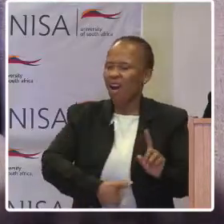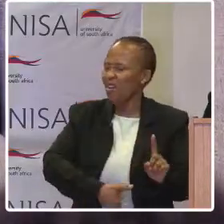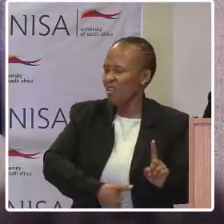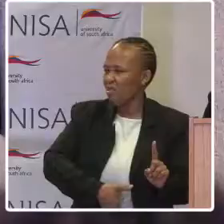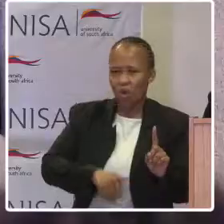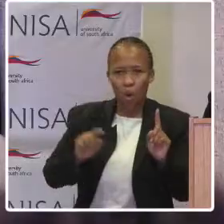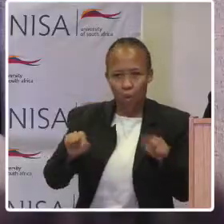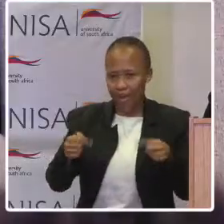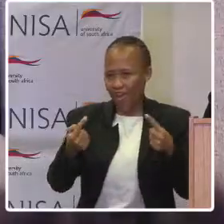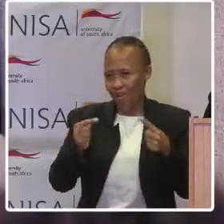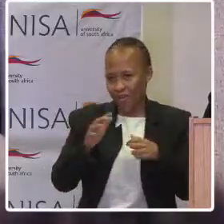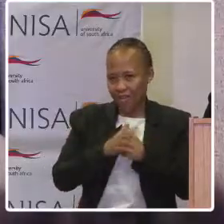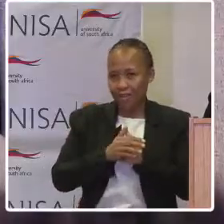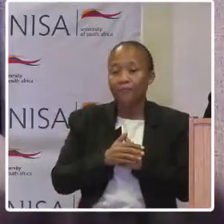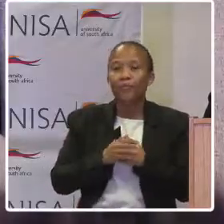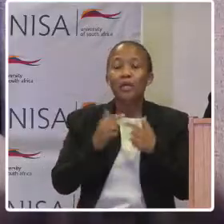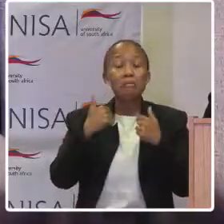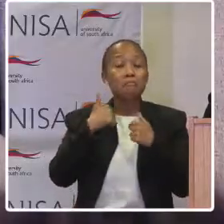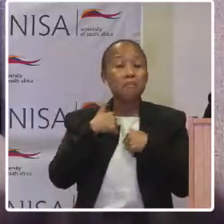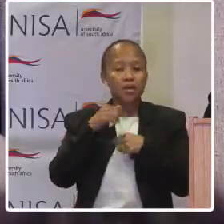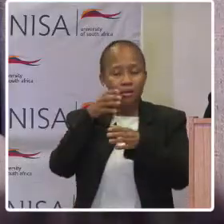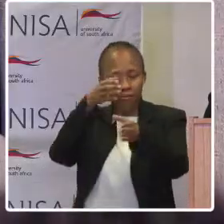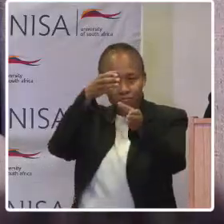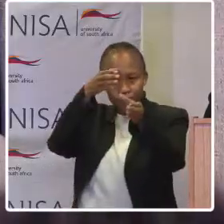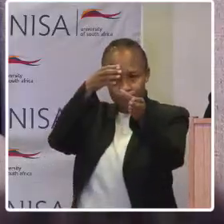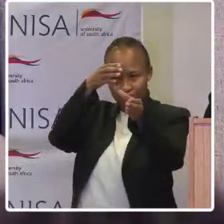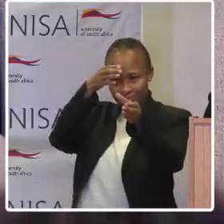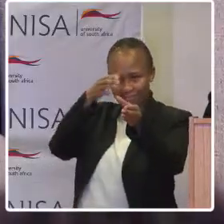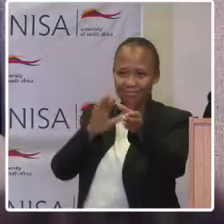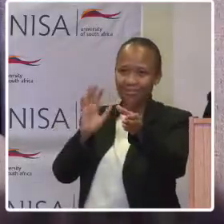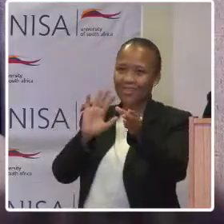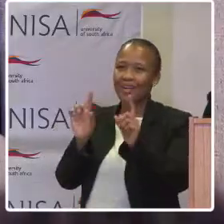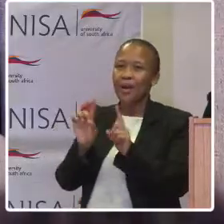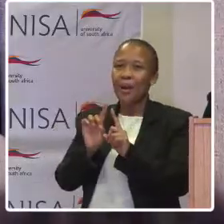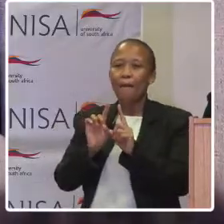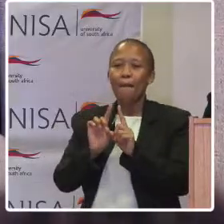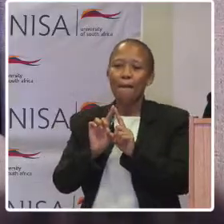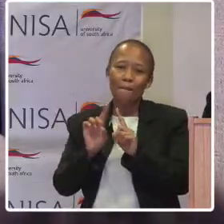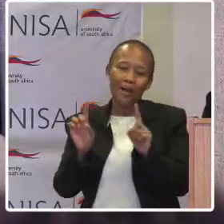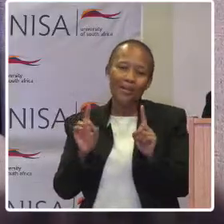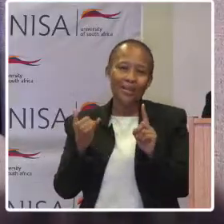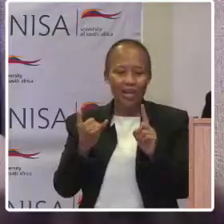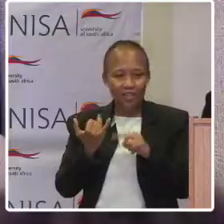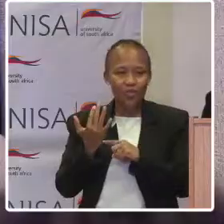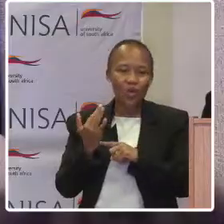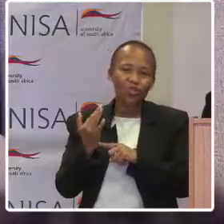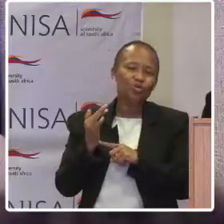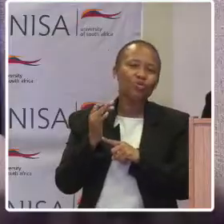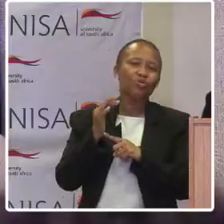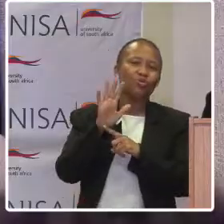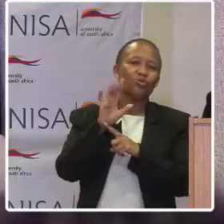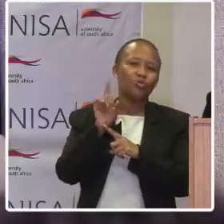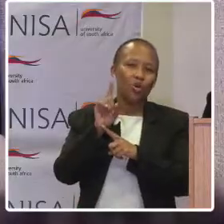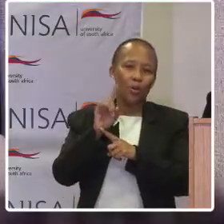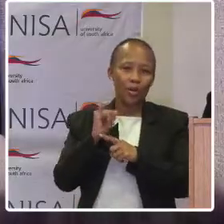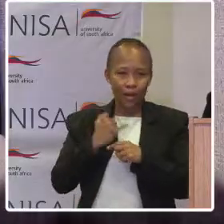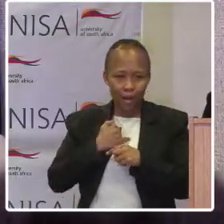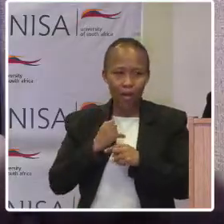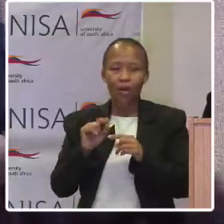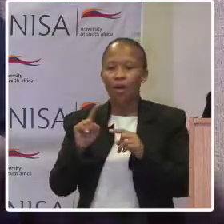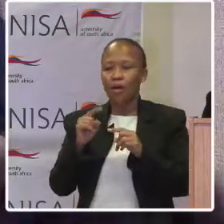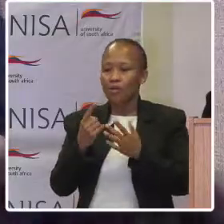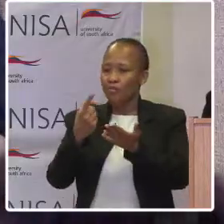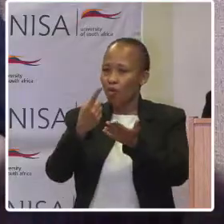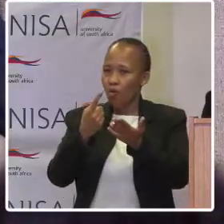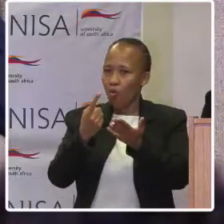a difficult one. I'm not an expert in the matter, but I'm just shining a spotlight on where the heated discussions are taking place